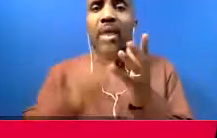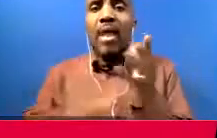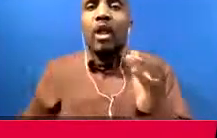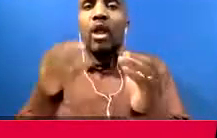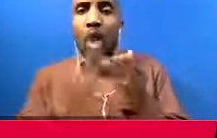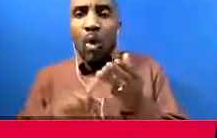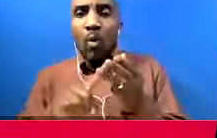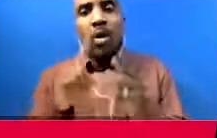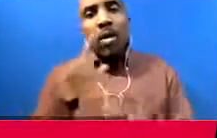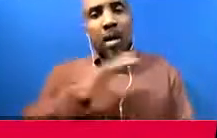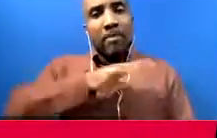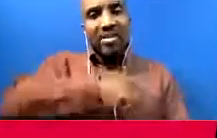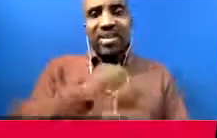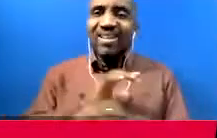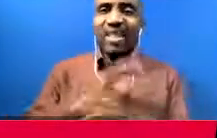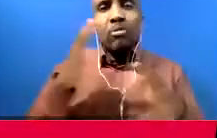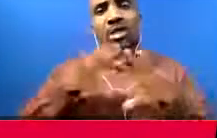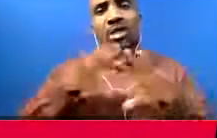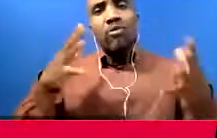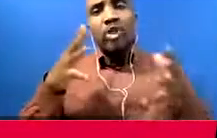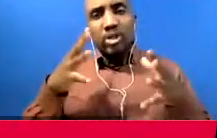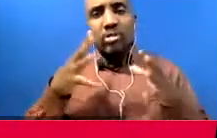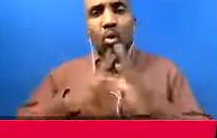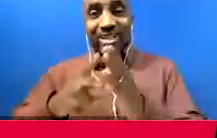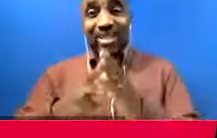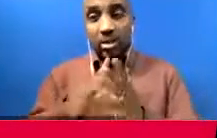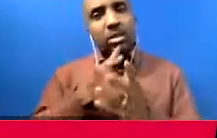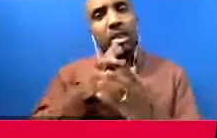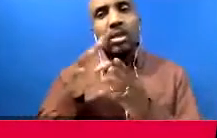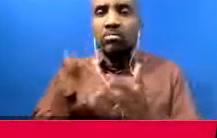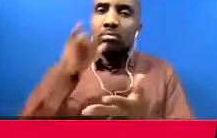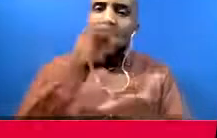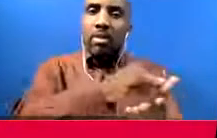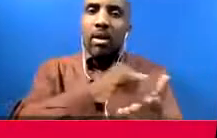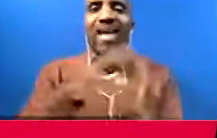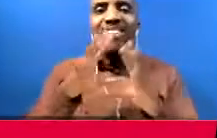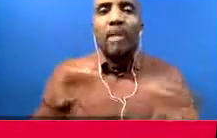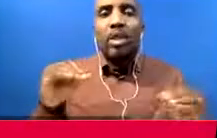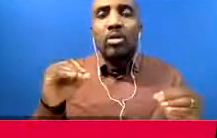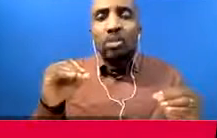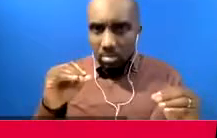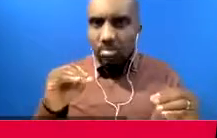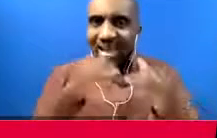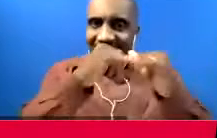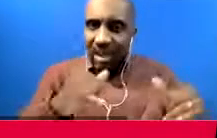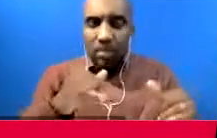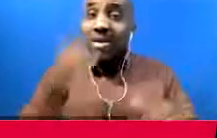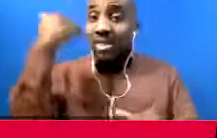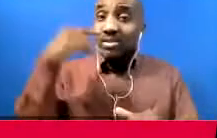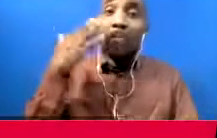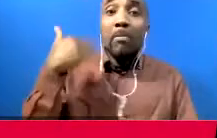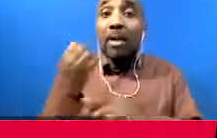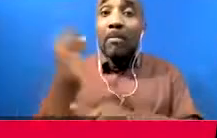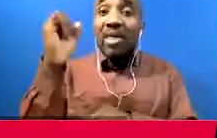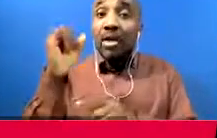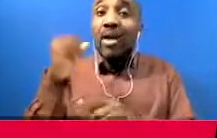known as the PLO, at that time, and he visited a Palestinian refugee camp in Lebanon. And at one point, the Black Panther Party was in daily contact